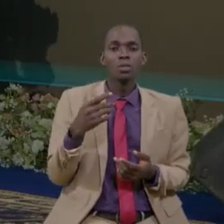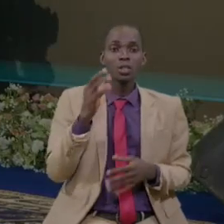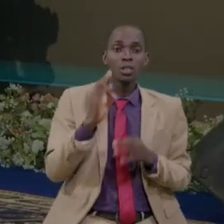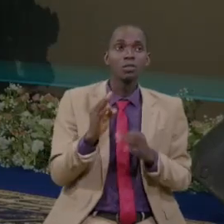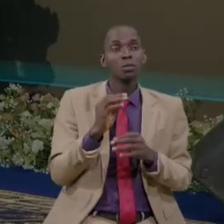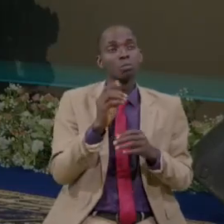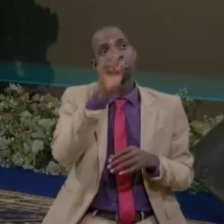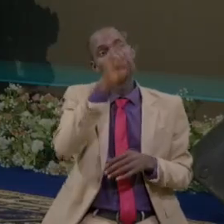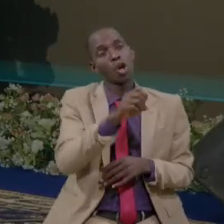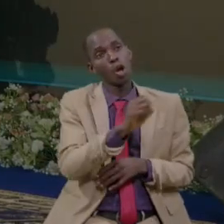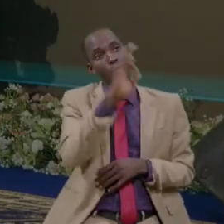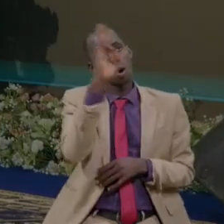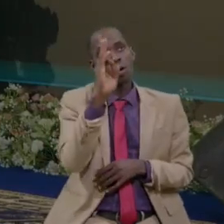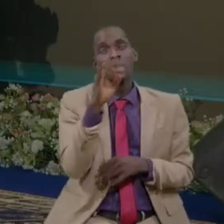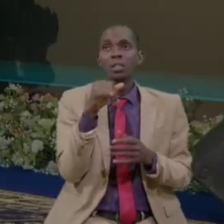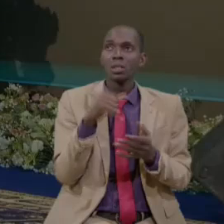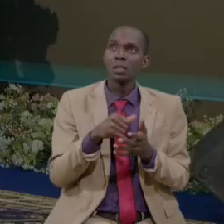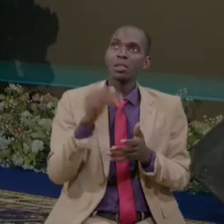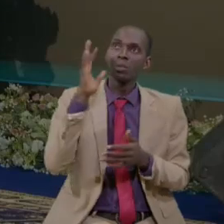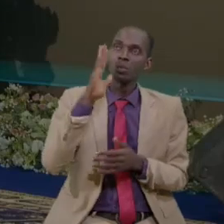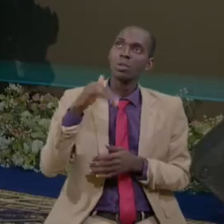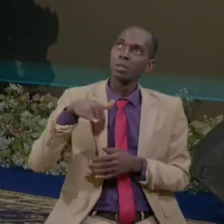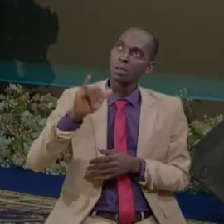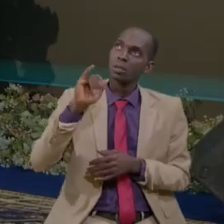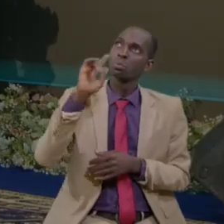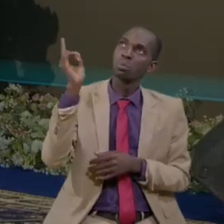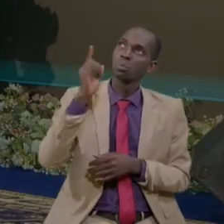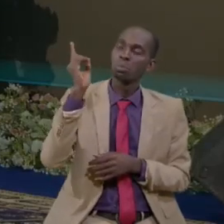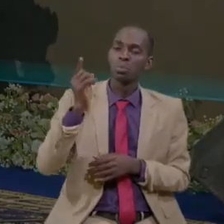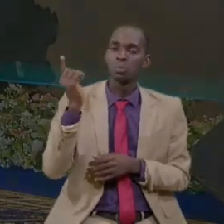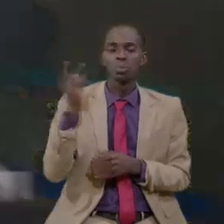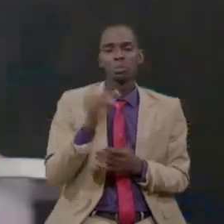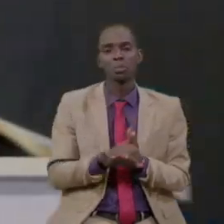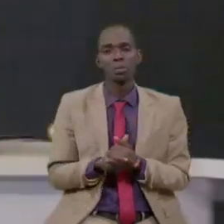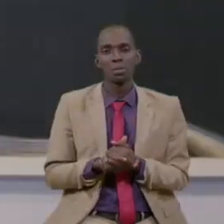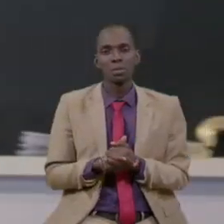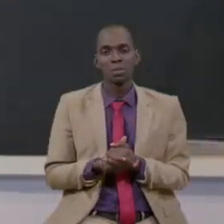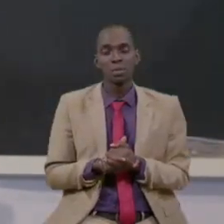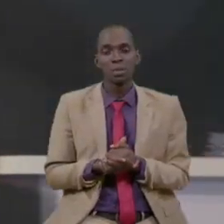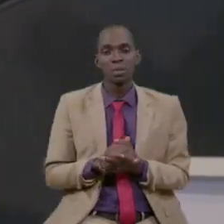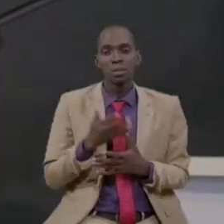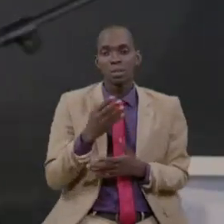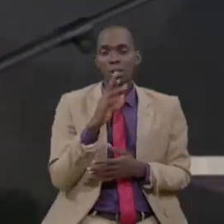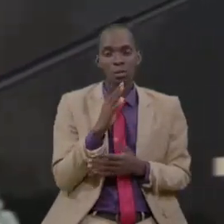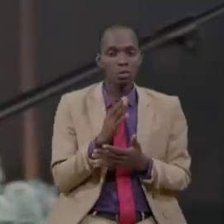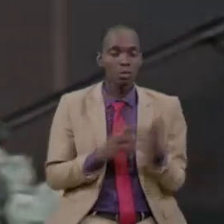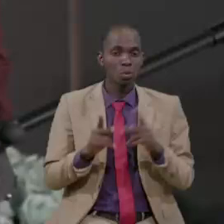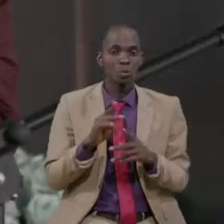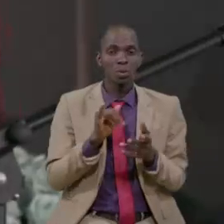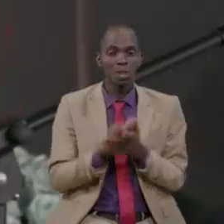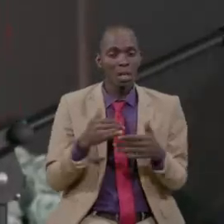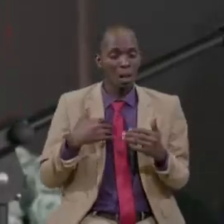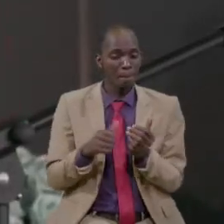time, electricity was there. There are people like that, they're backsliding, they are gone, and yet they